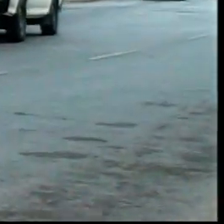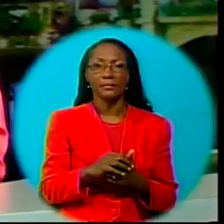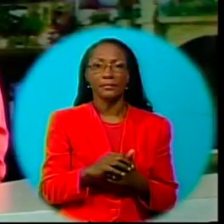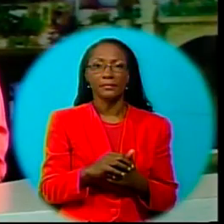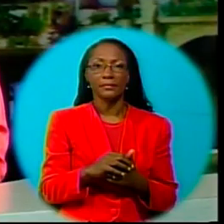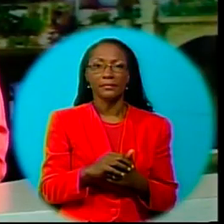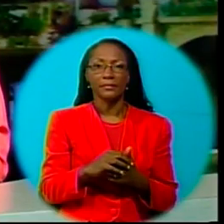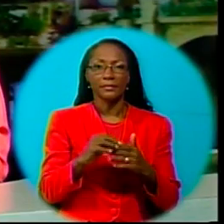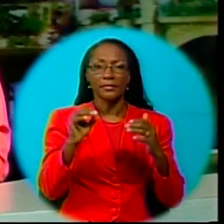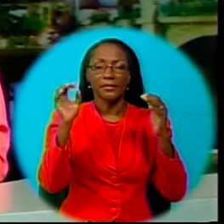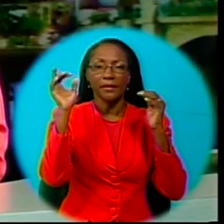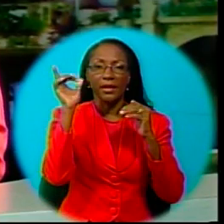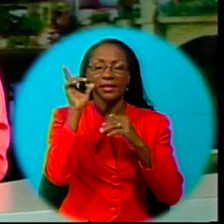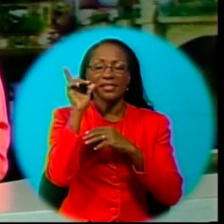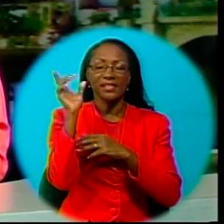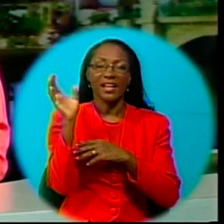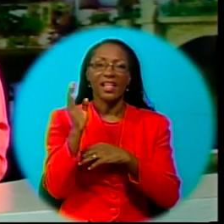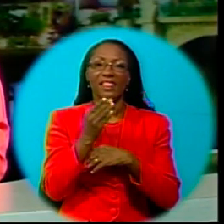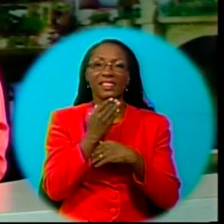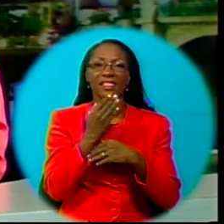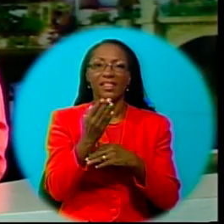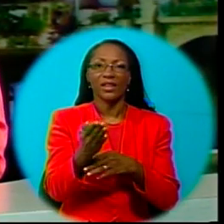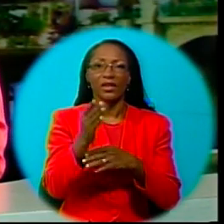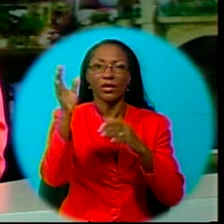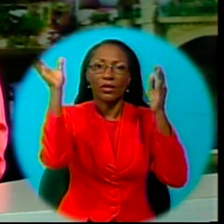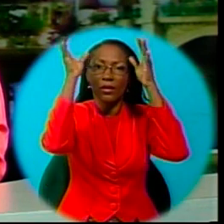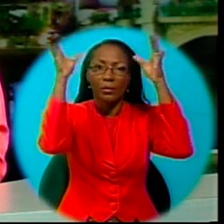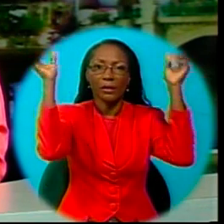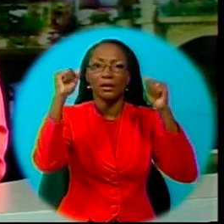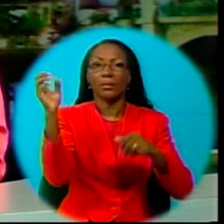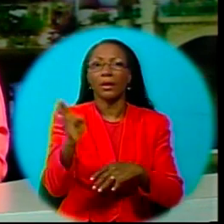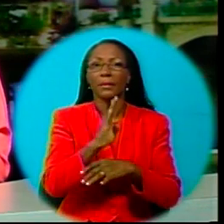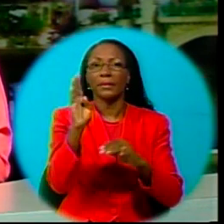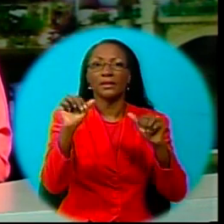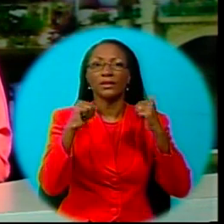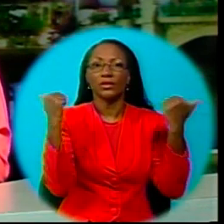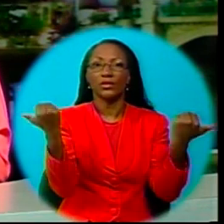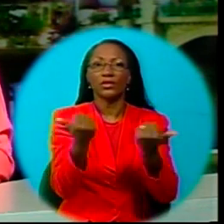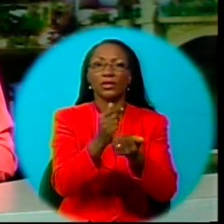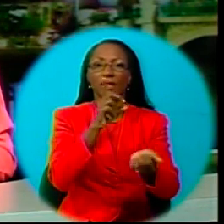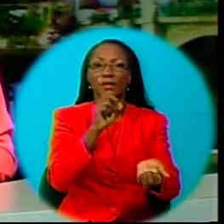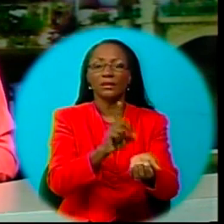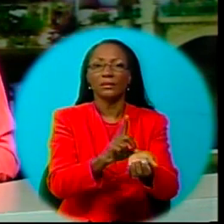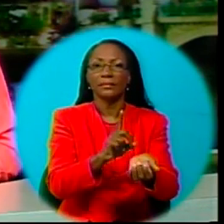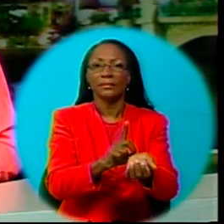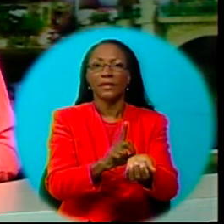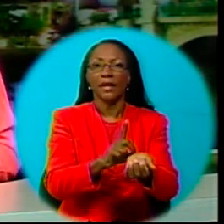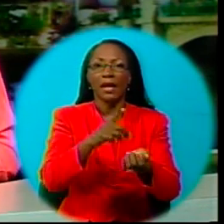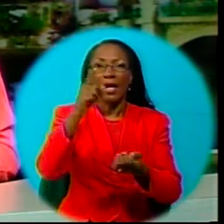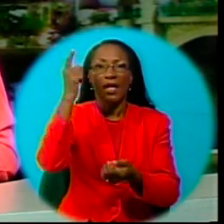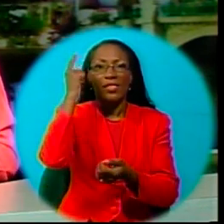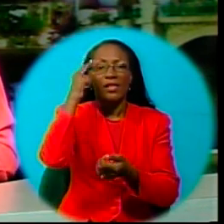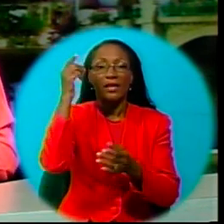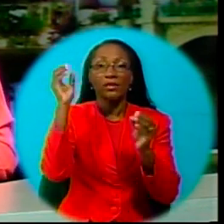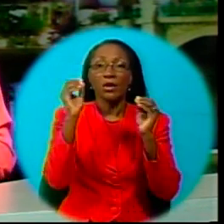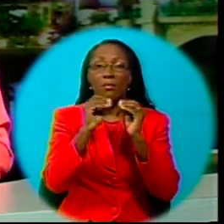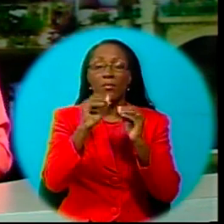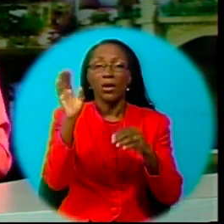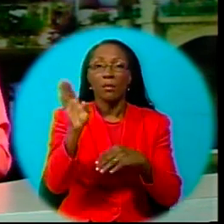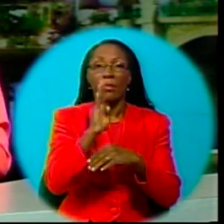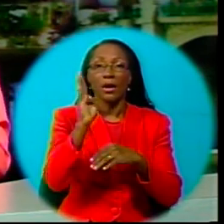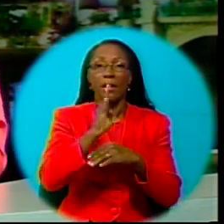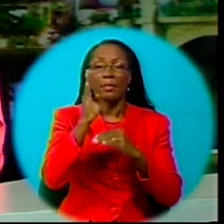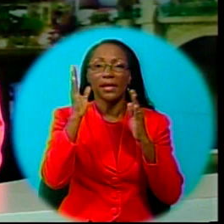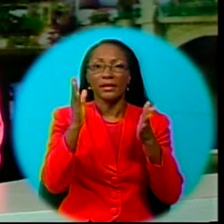News. Lisa, thanks. The president of the Barbados Association of Medical Practitioners thinks more Barbadians should